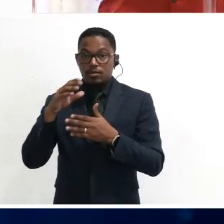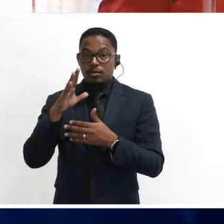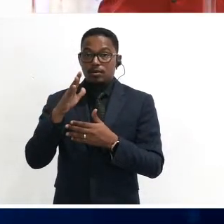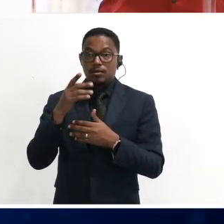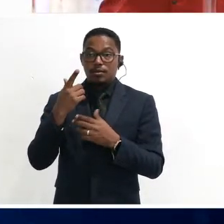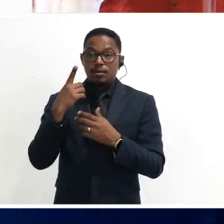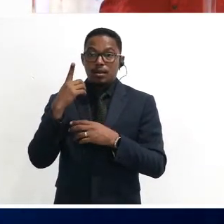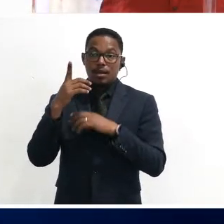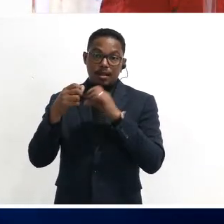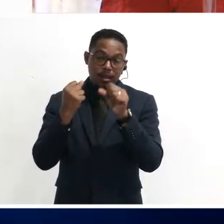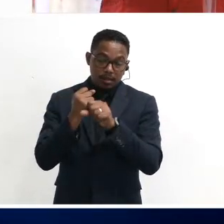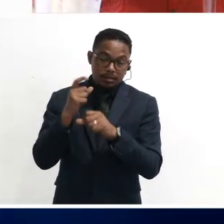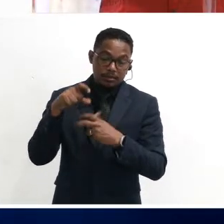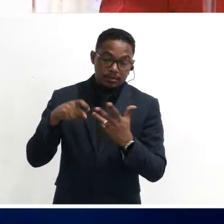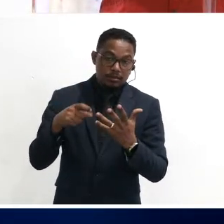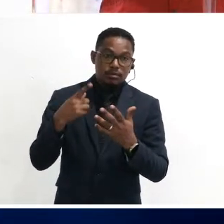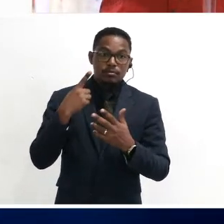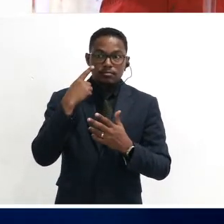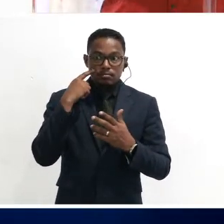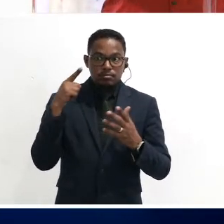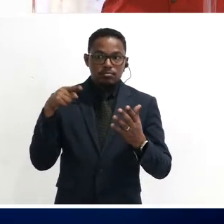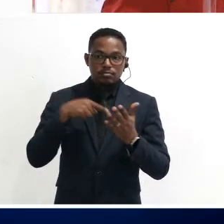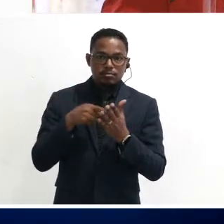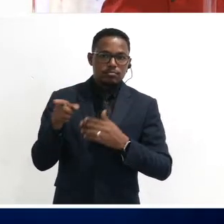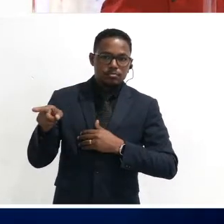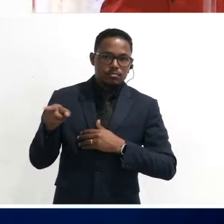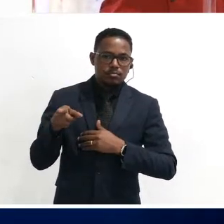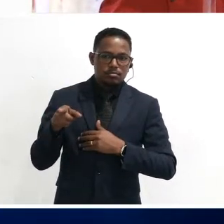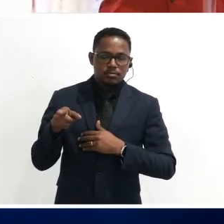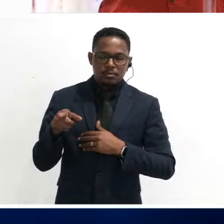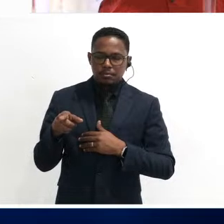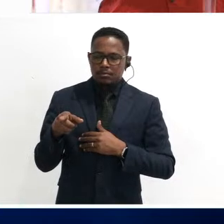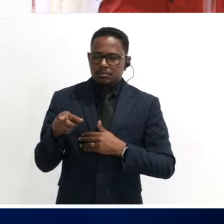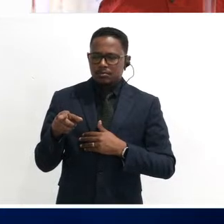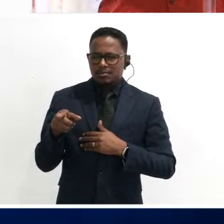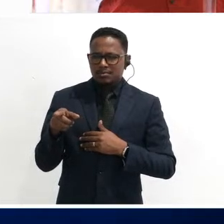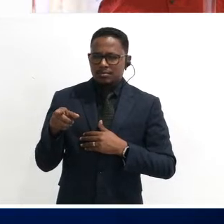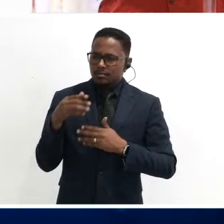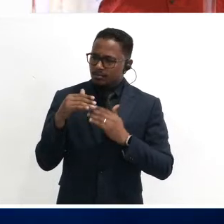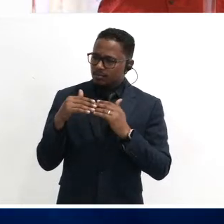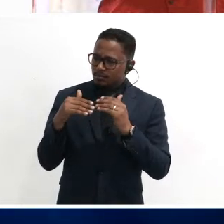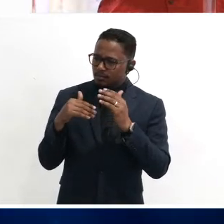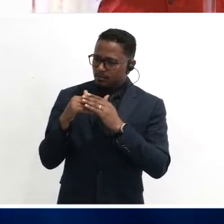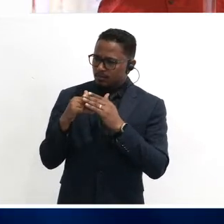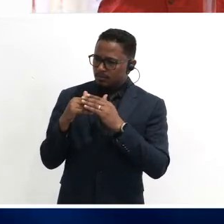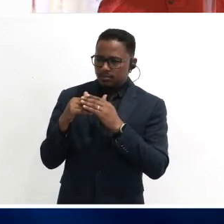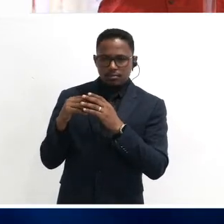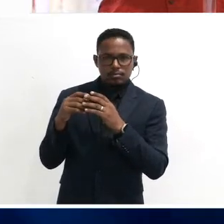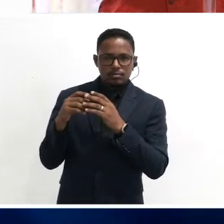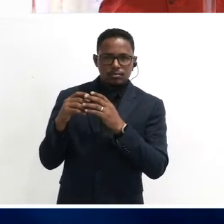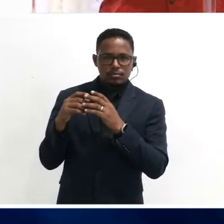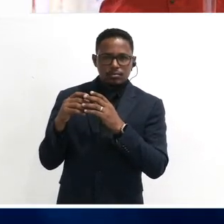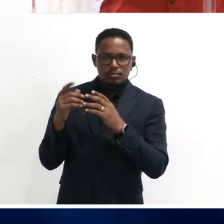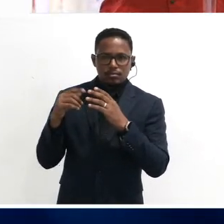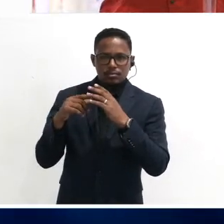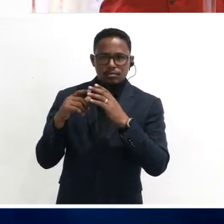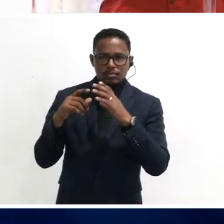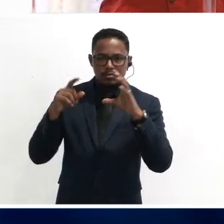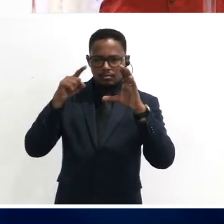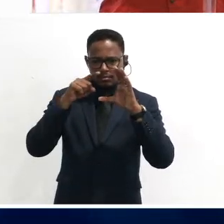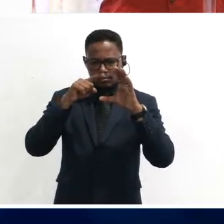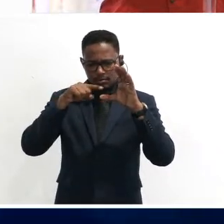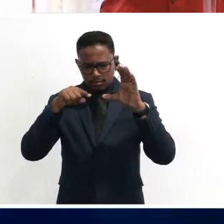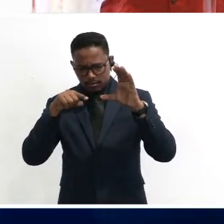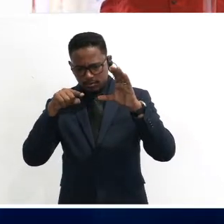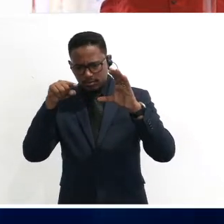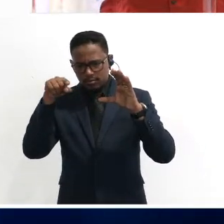And you can see there some of the biggest spending is again at the foundries by Intel and TSMC.